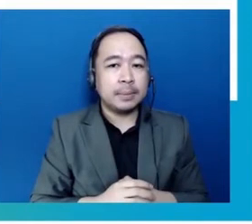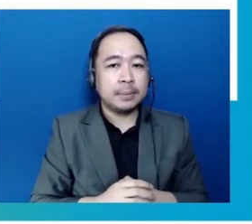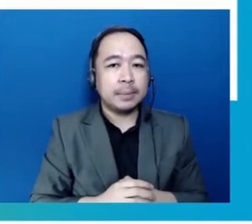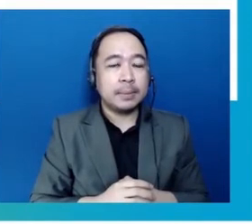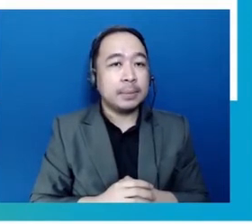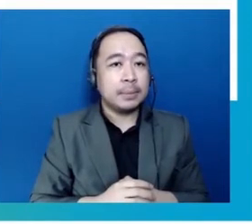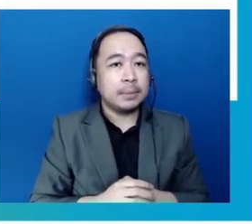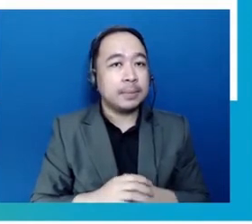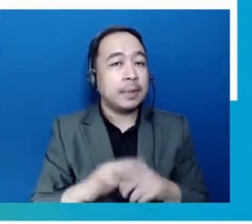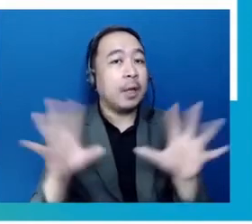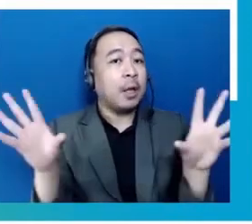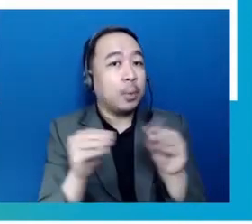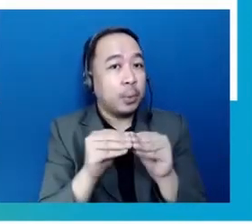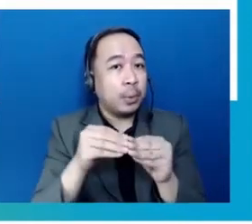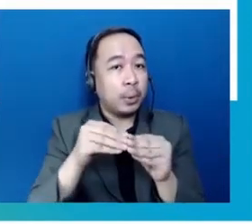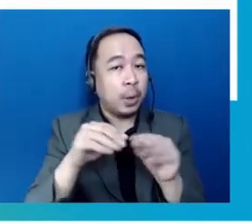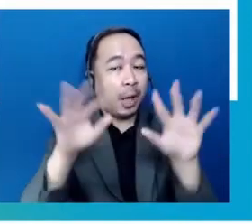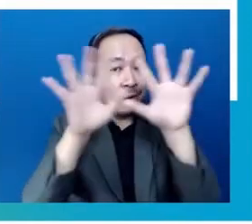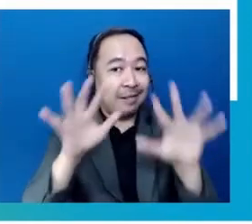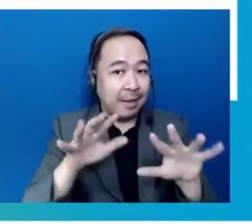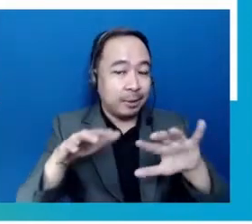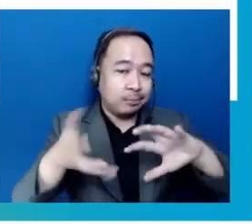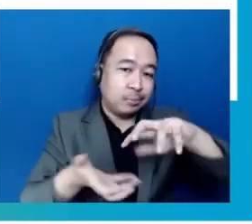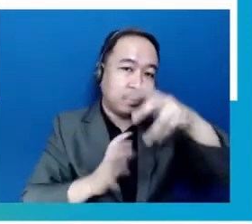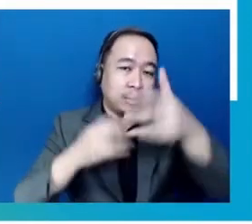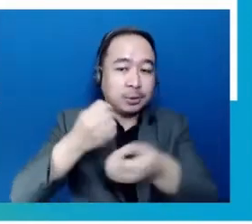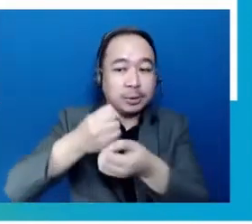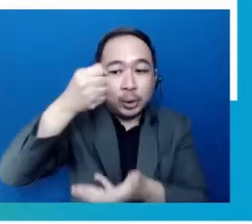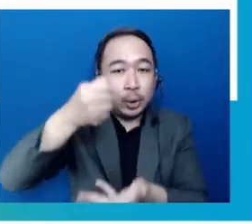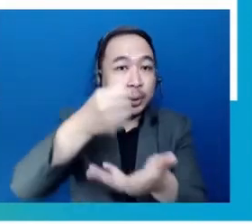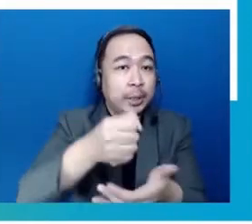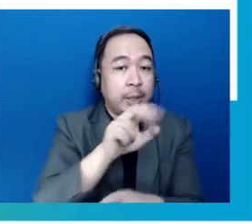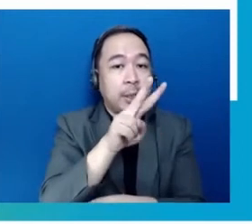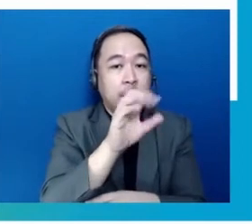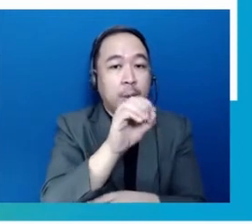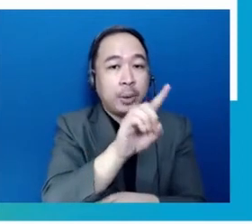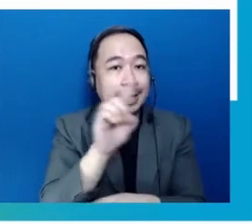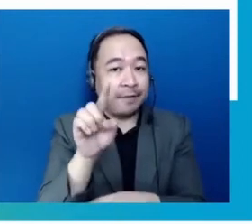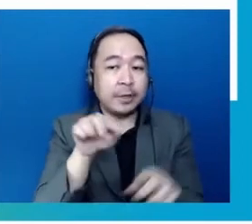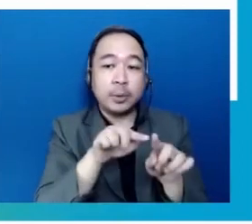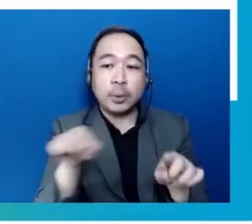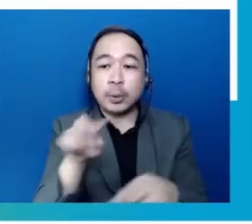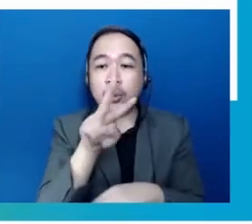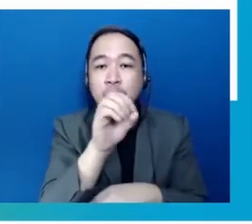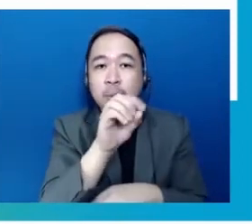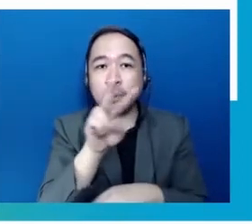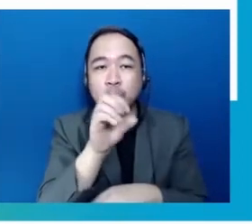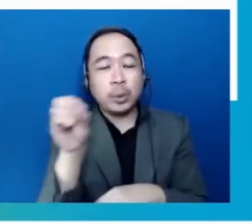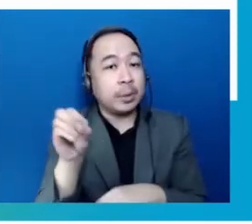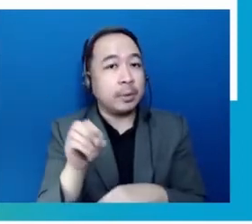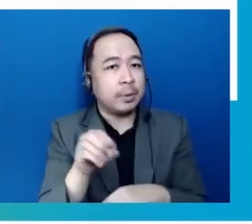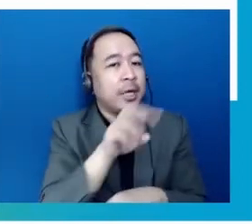The total climate financing from ADB resources from 2011 to 2020 was